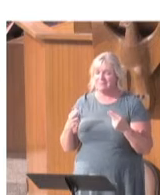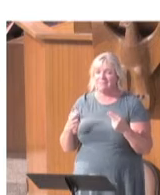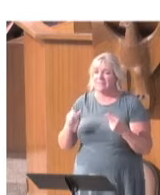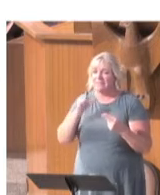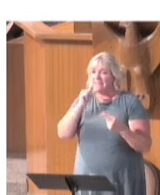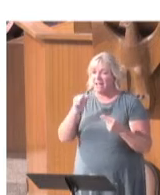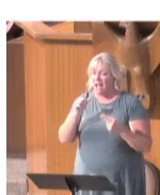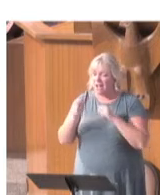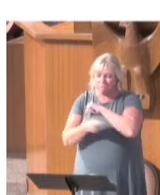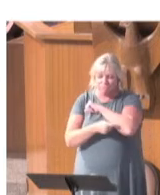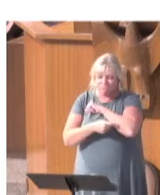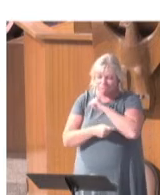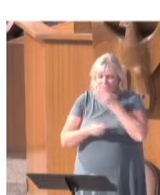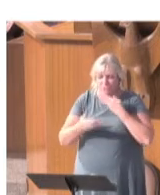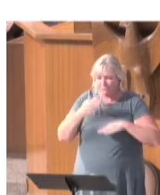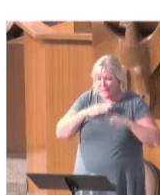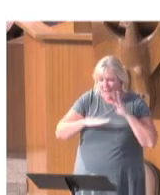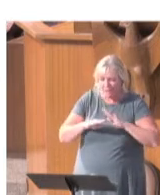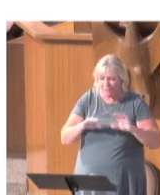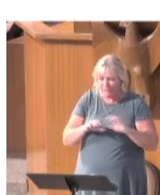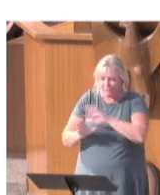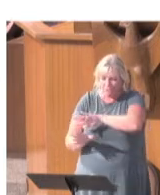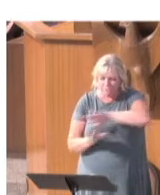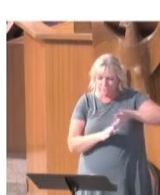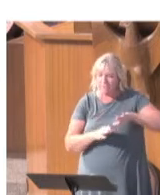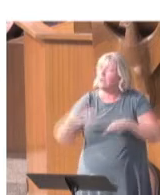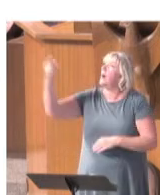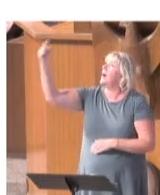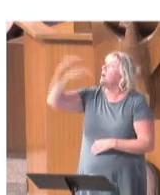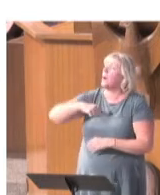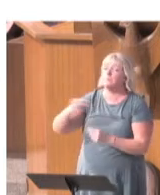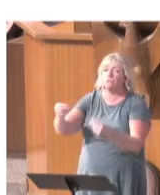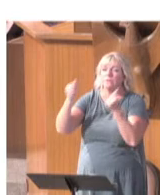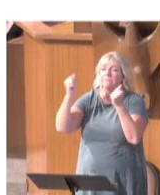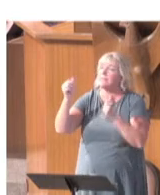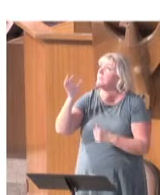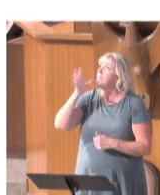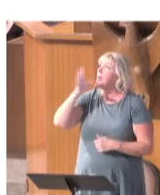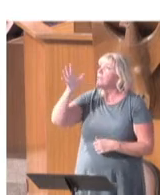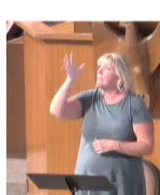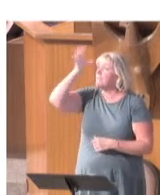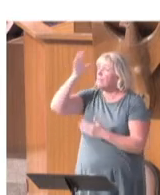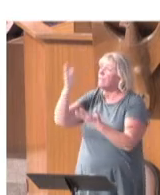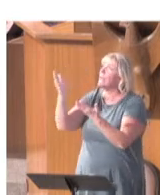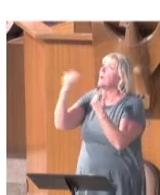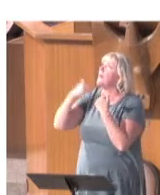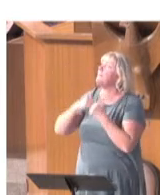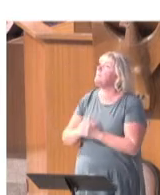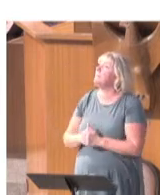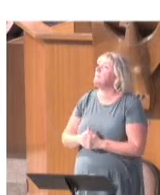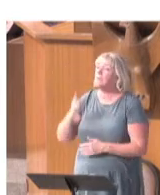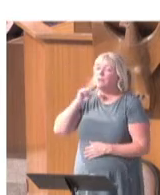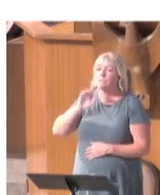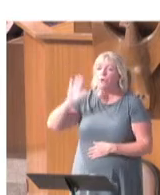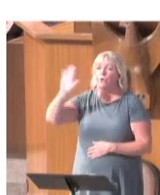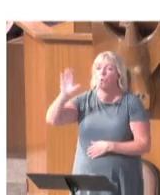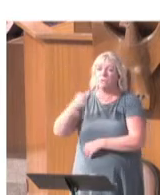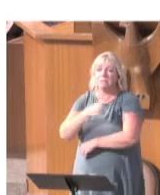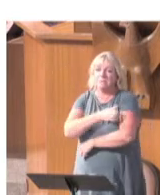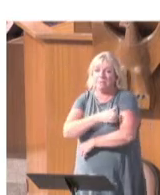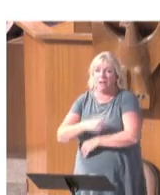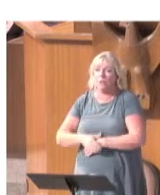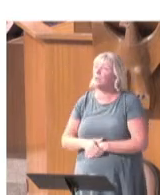of our days. Come swiftly, Mother, Father, come. For yours is the